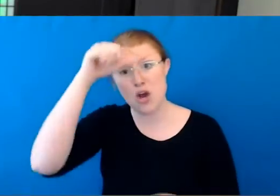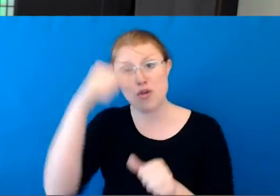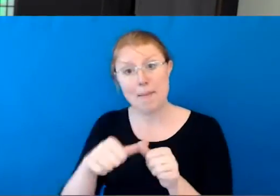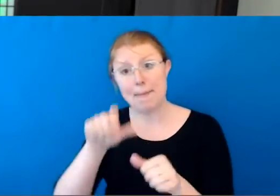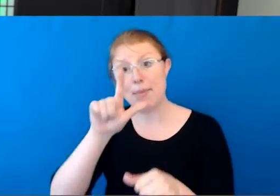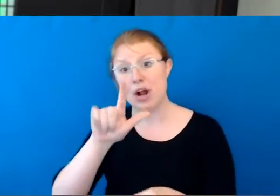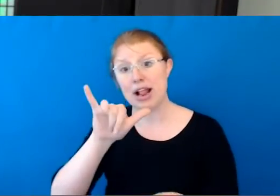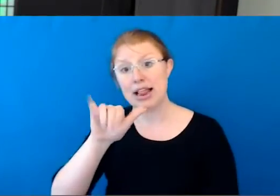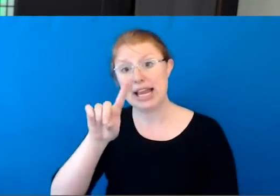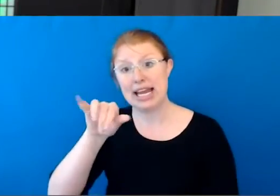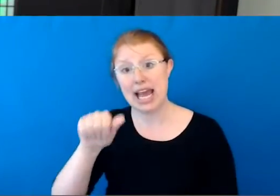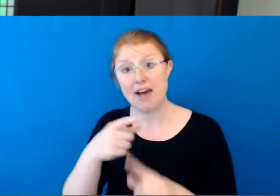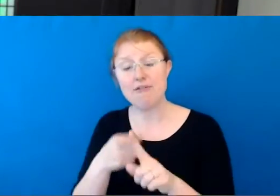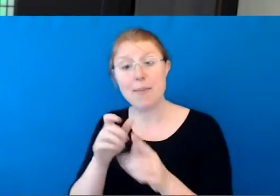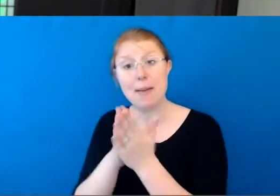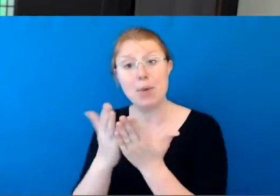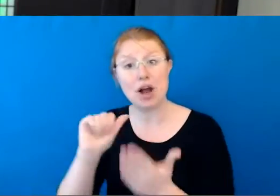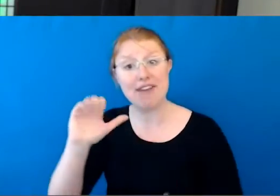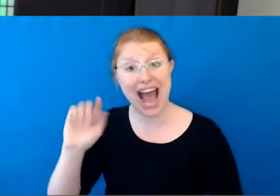clothing and fabrics,